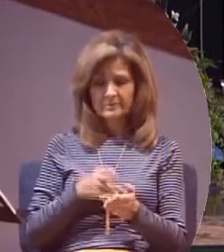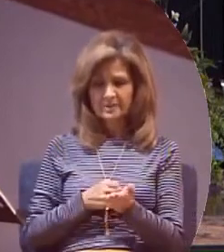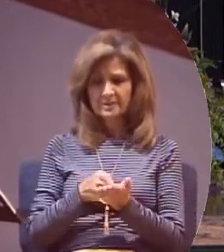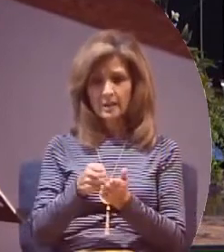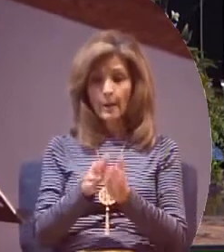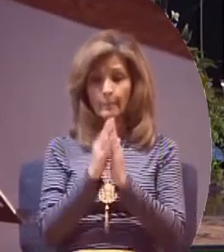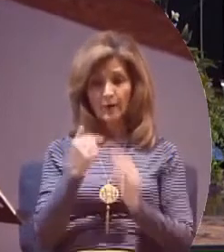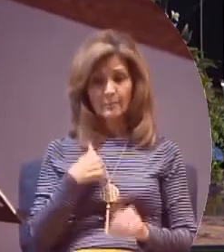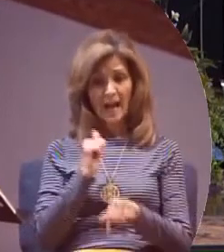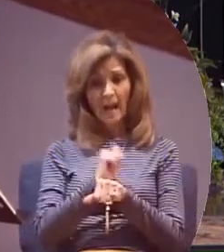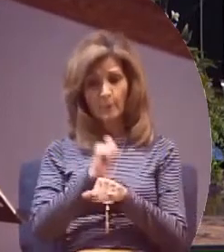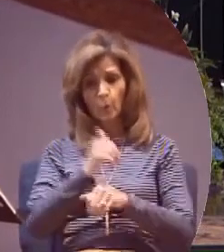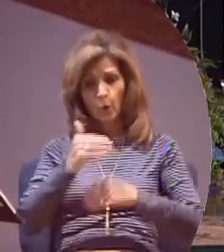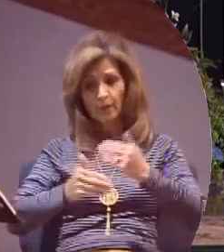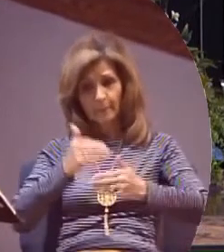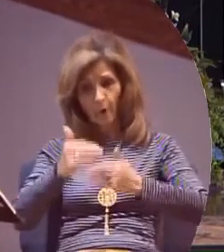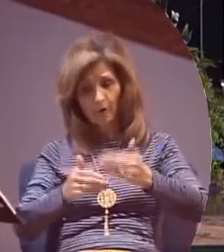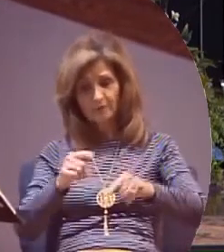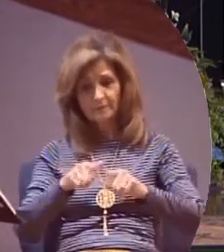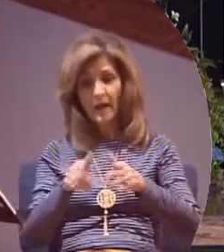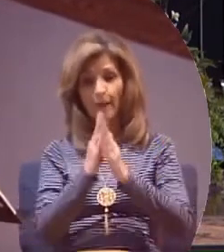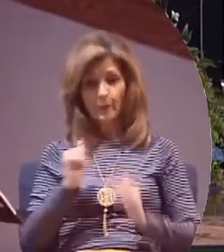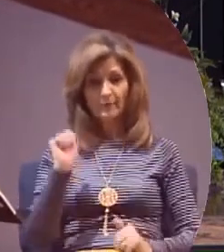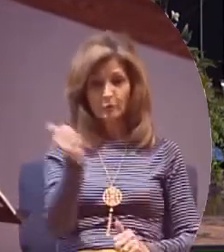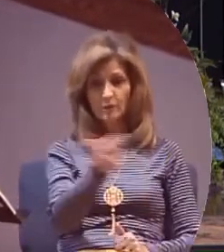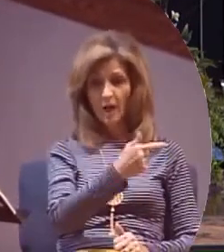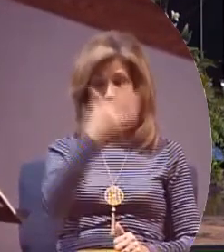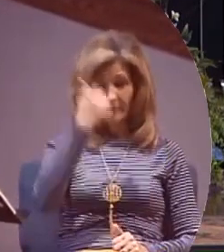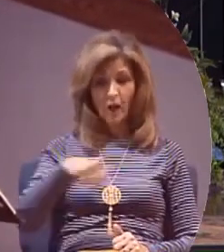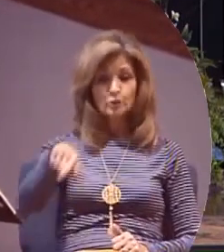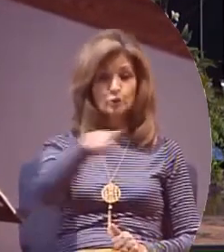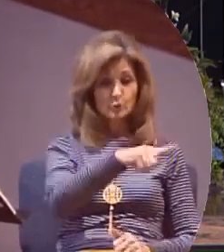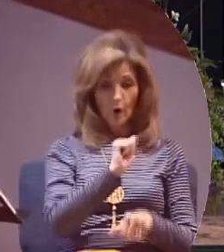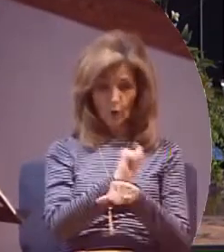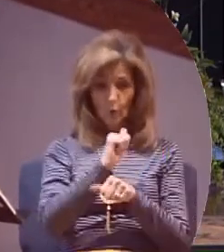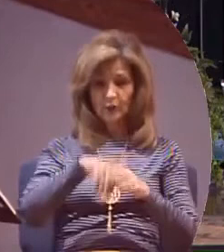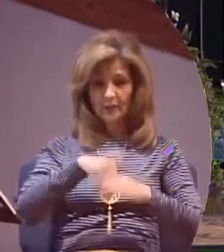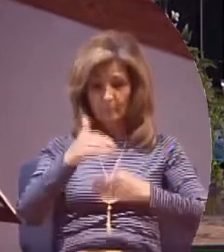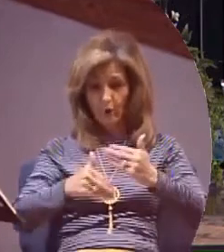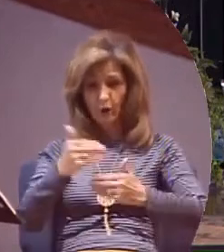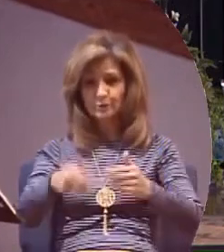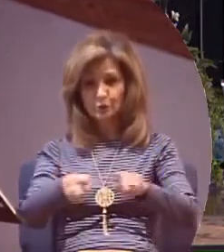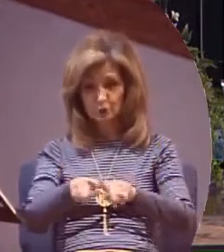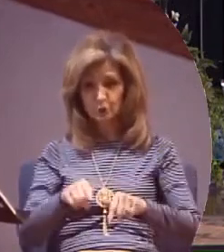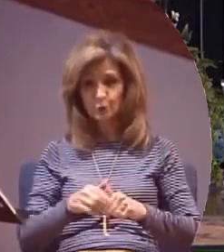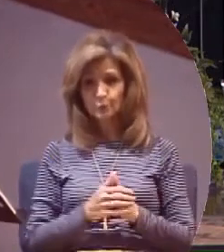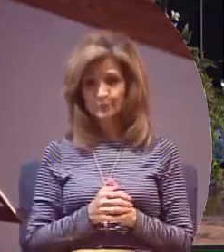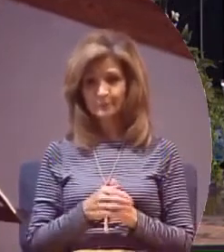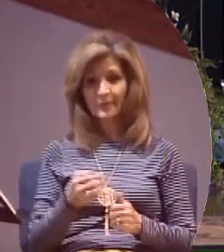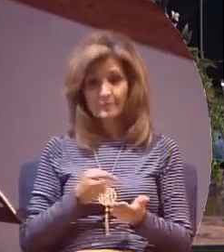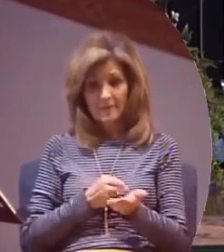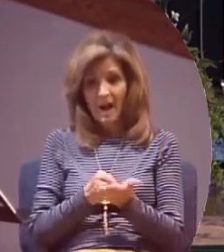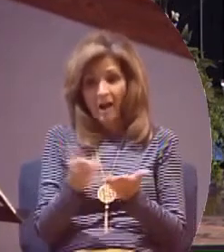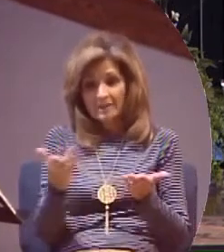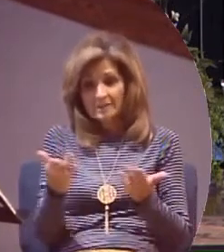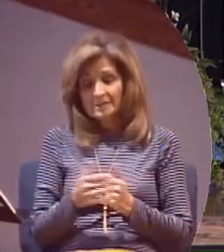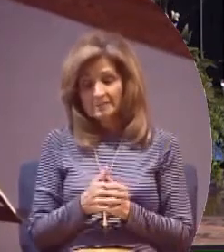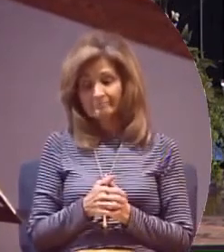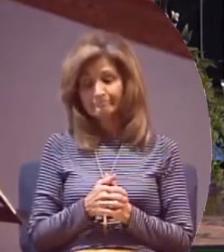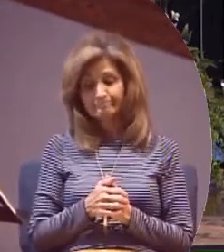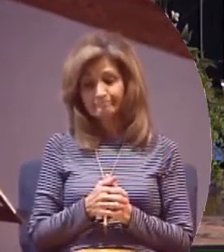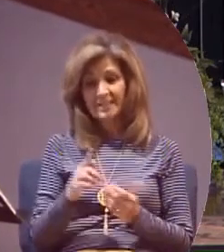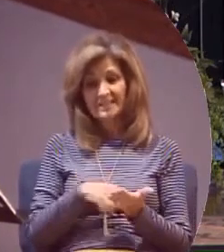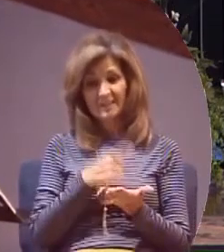pray for me. I'm a work in progress. But I'll pray for y'all because y'all work in progress too. Because let's just be honest.